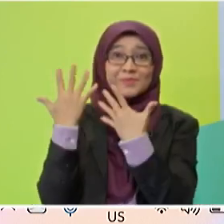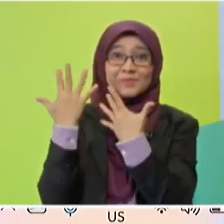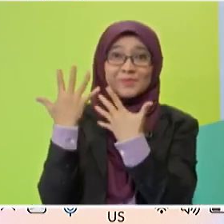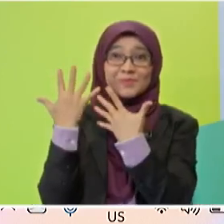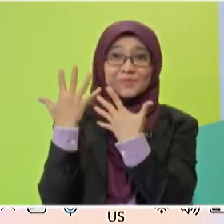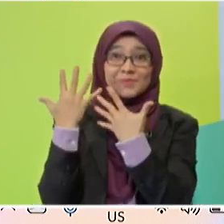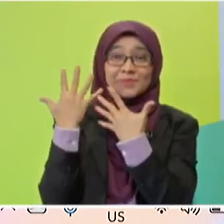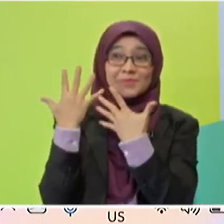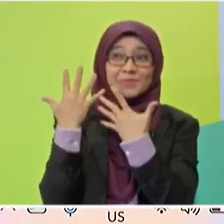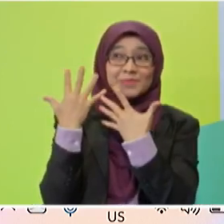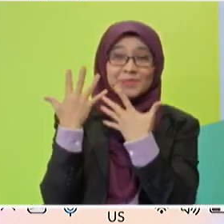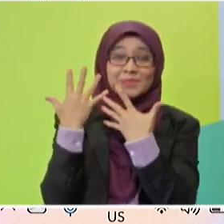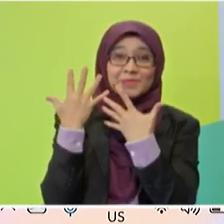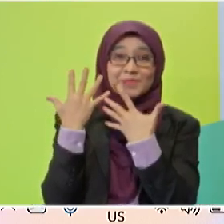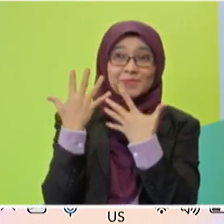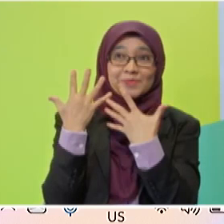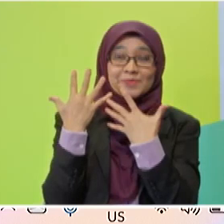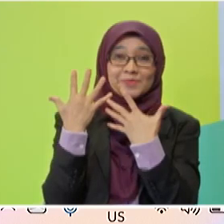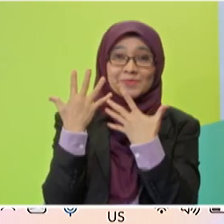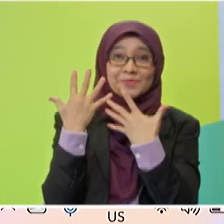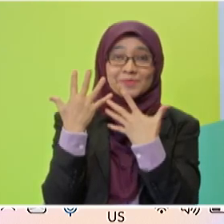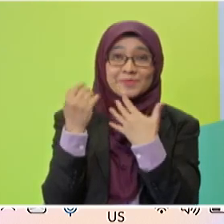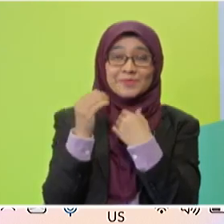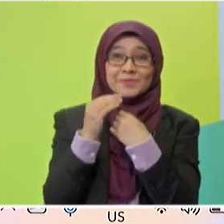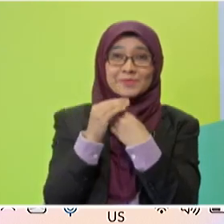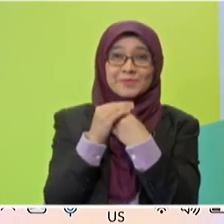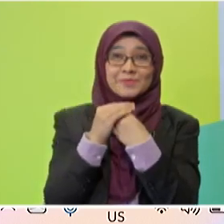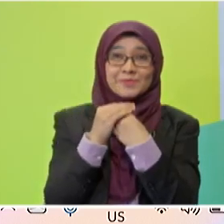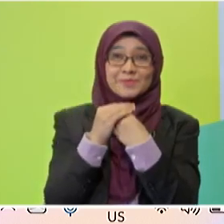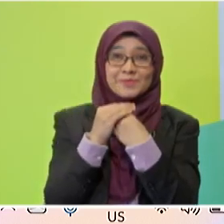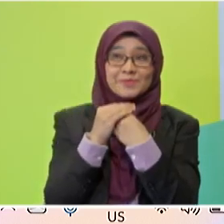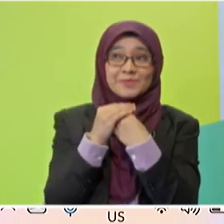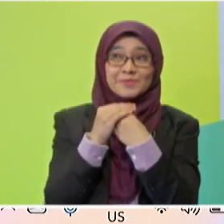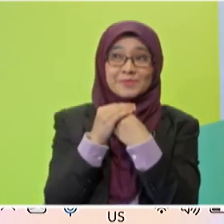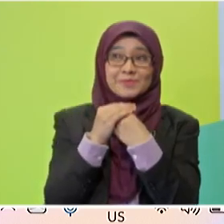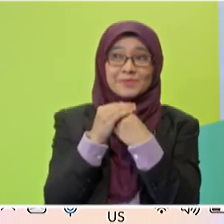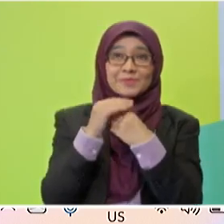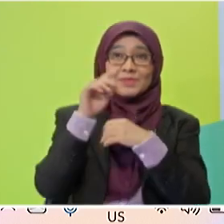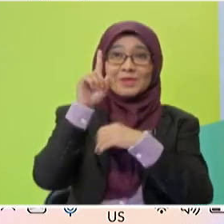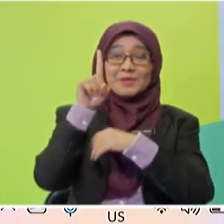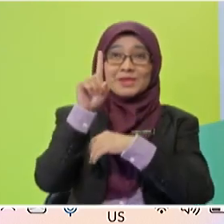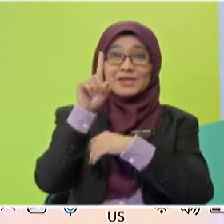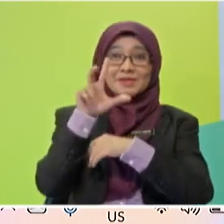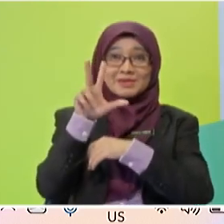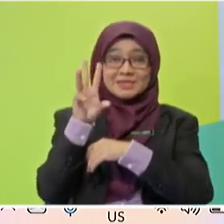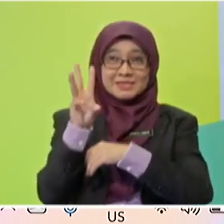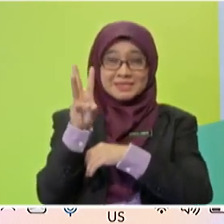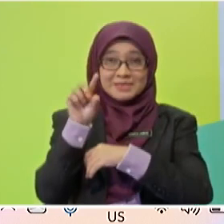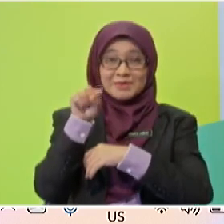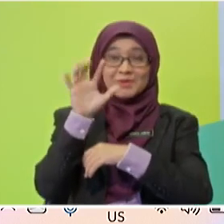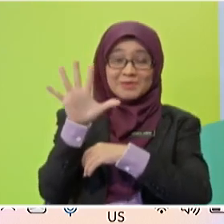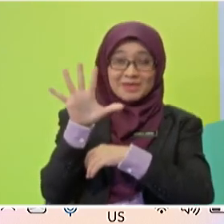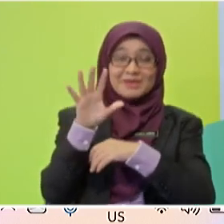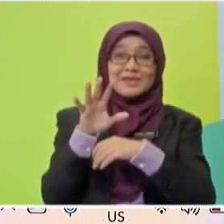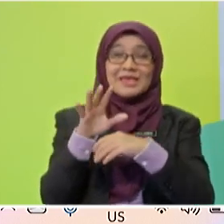Yes. This is our last question. 136.5. Sorry, could you repeat your answer? Okay, Oh, there the you go. third one. Well done.